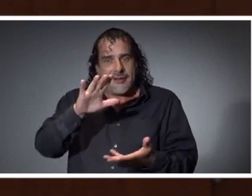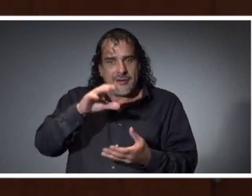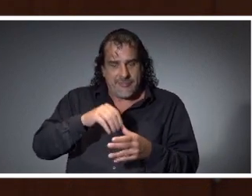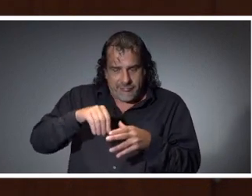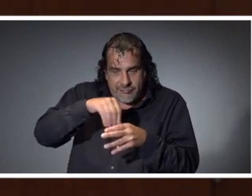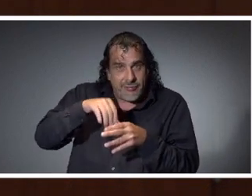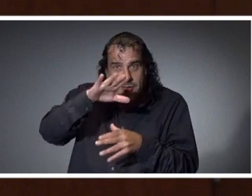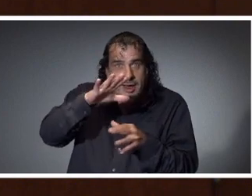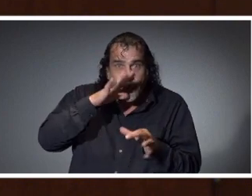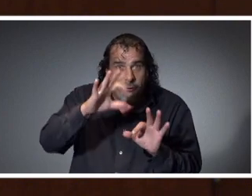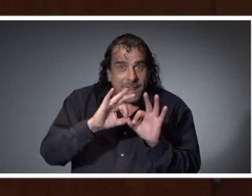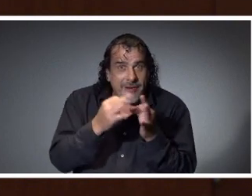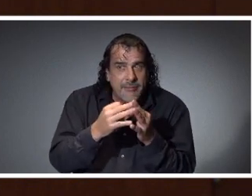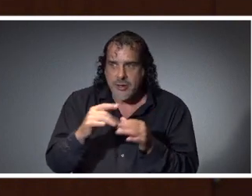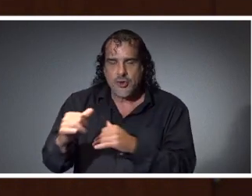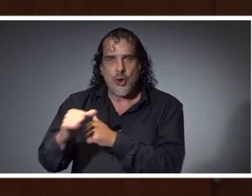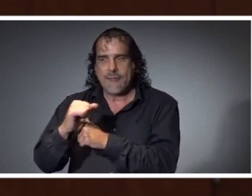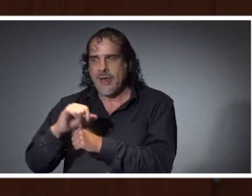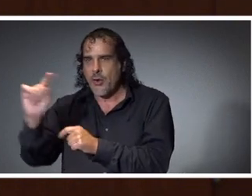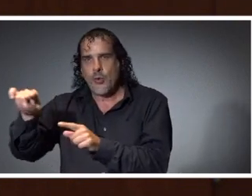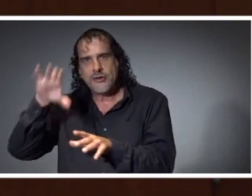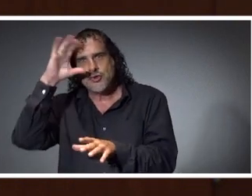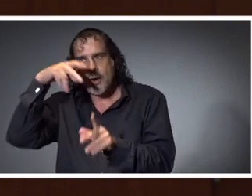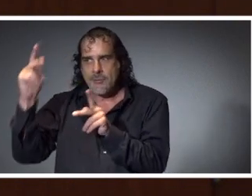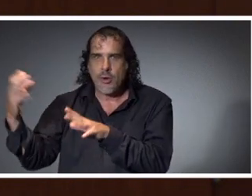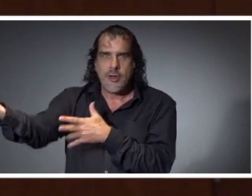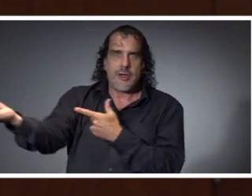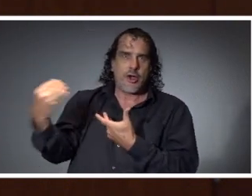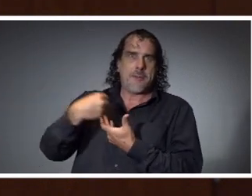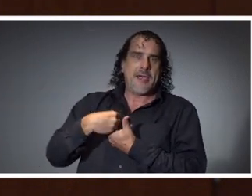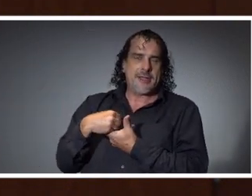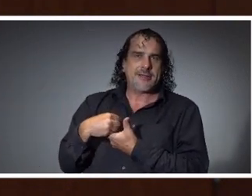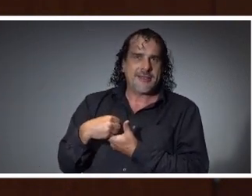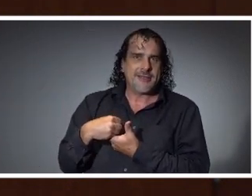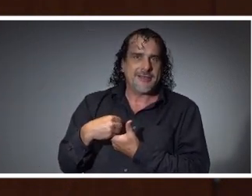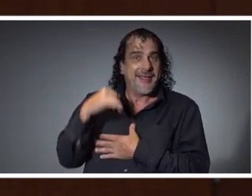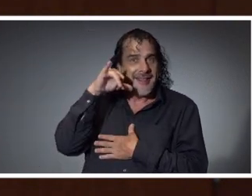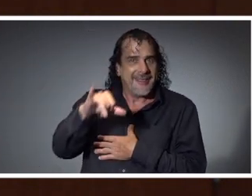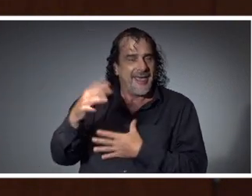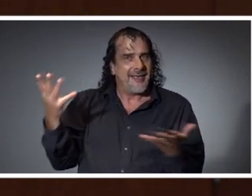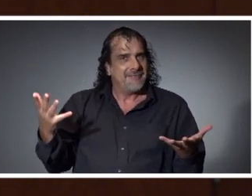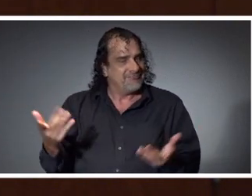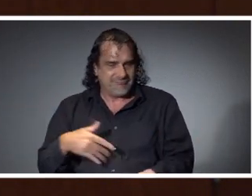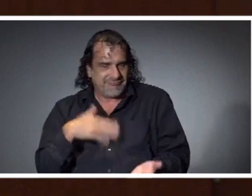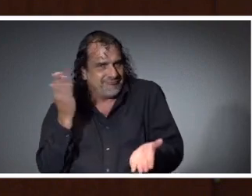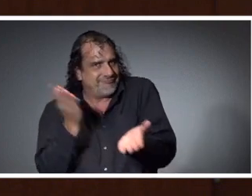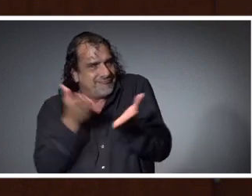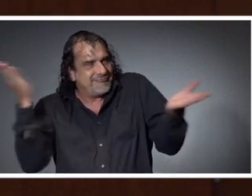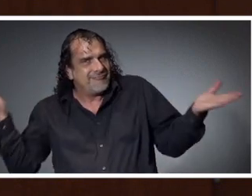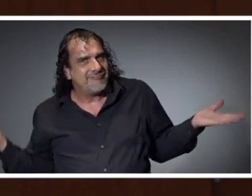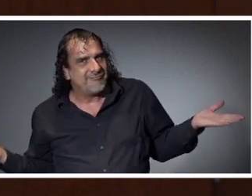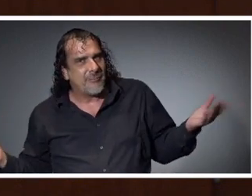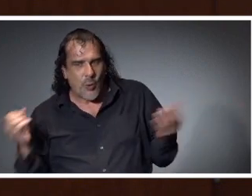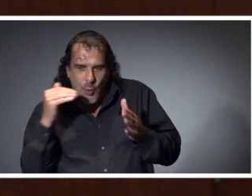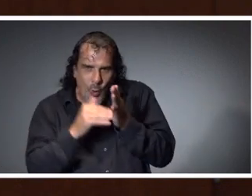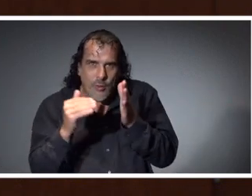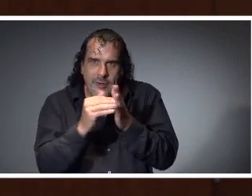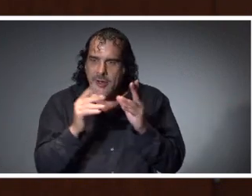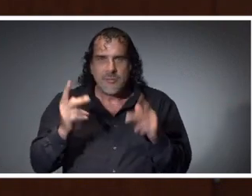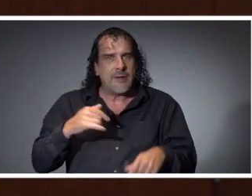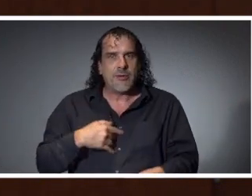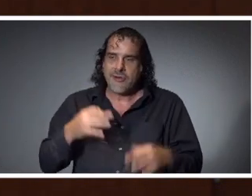family, there's risk involved, and that's what we're seeing in the colleges, and it's just what it is, and we have just chosen not